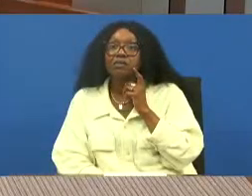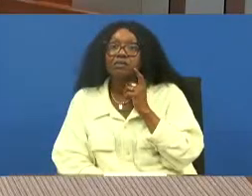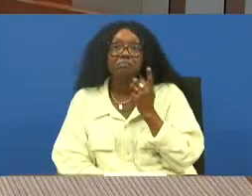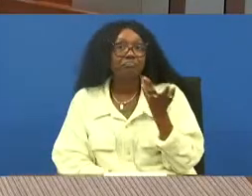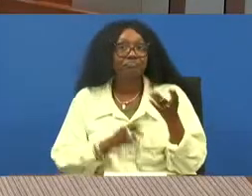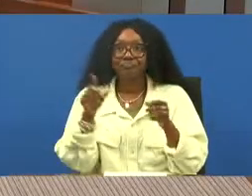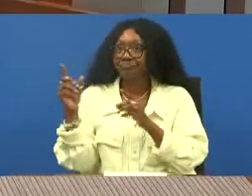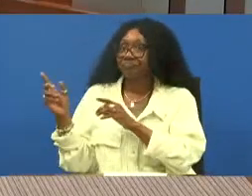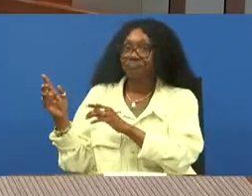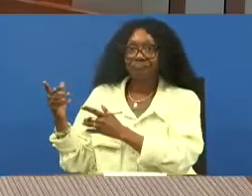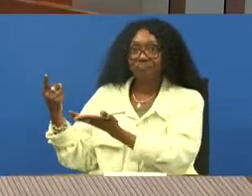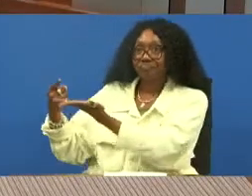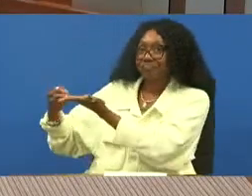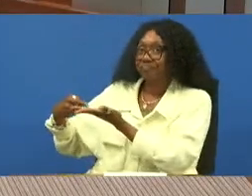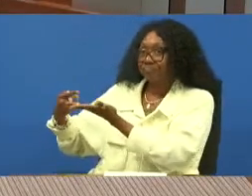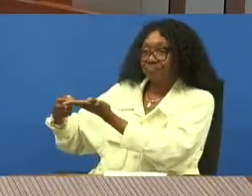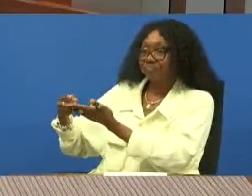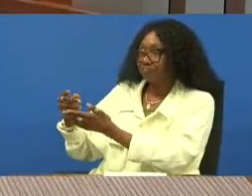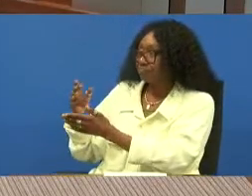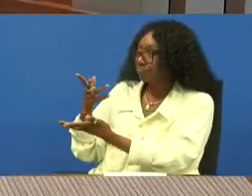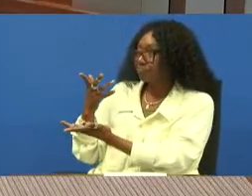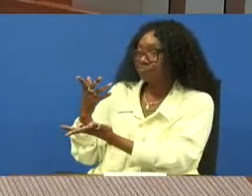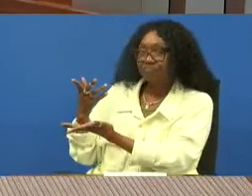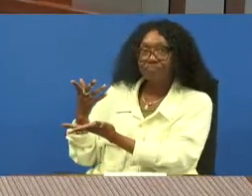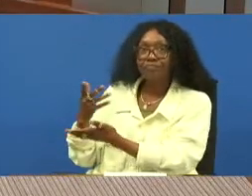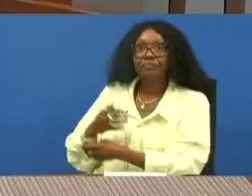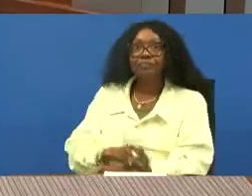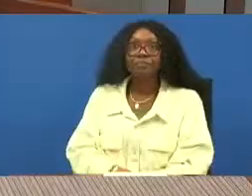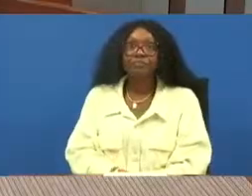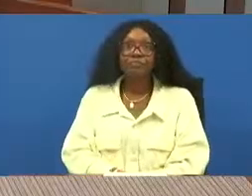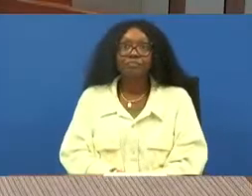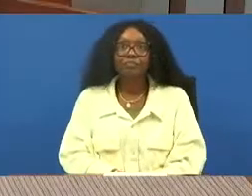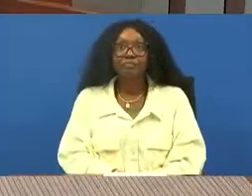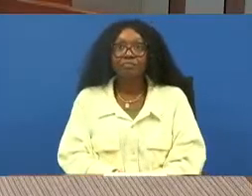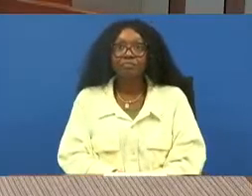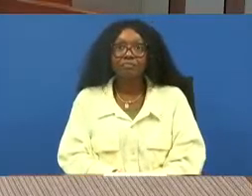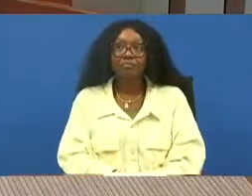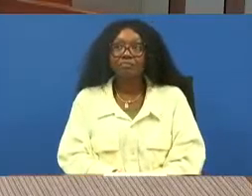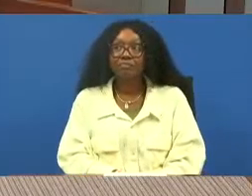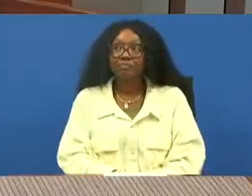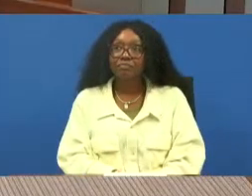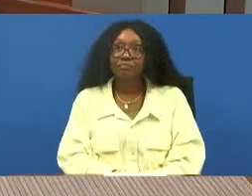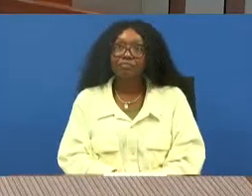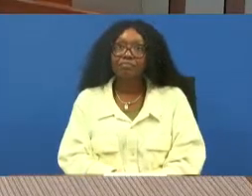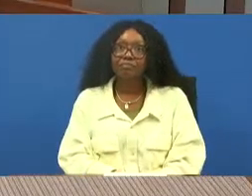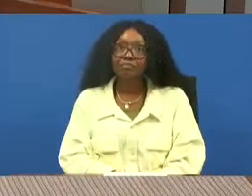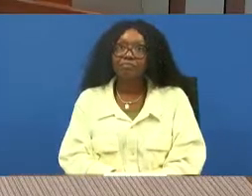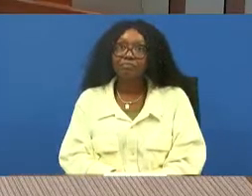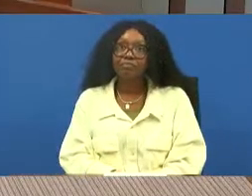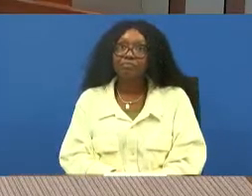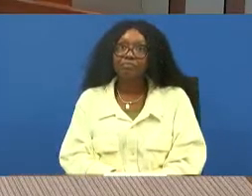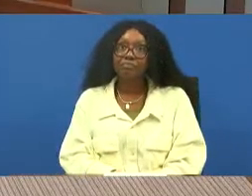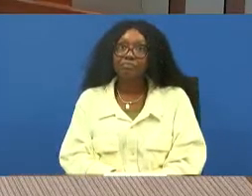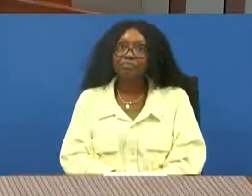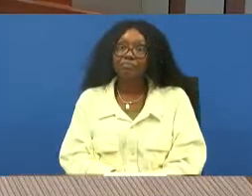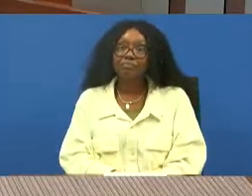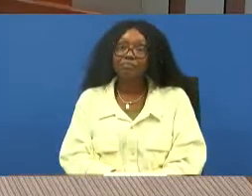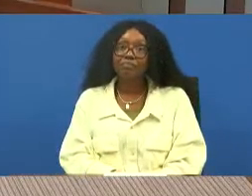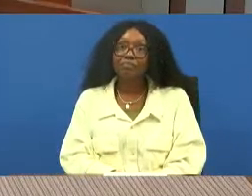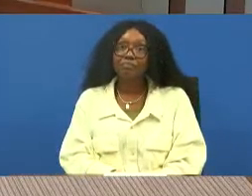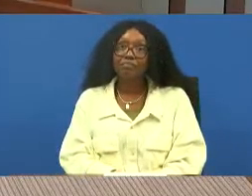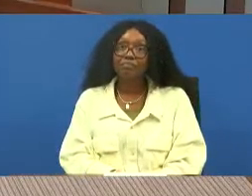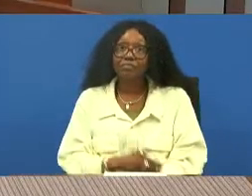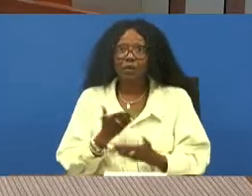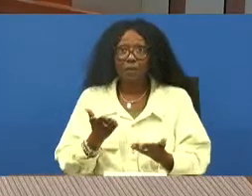if we can't make it conditional? Okay. So was